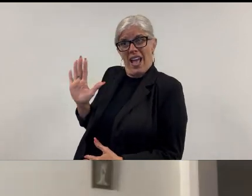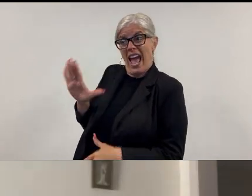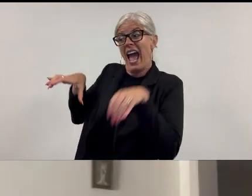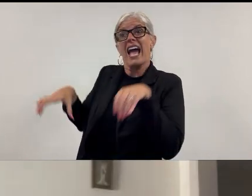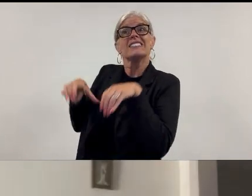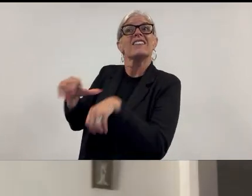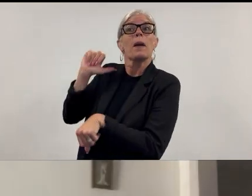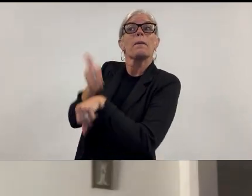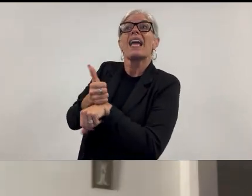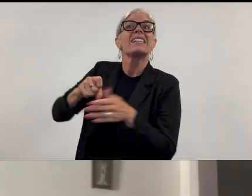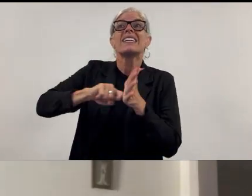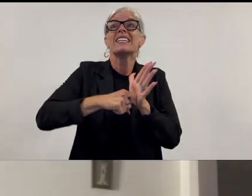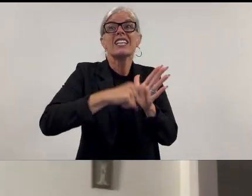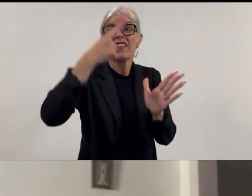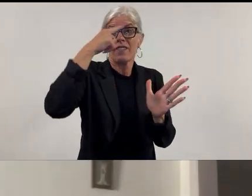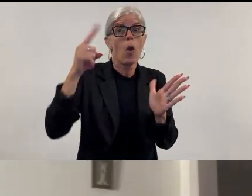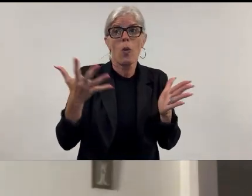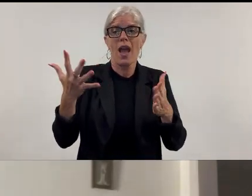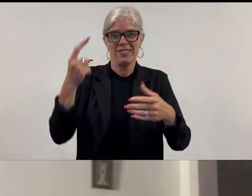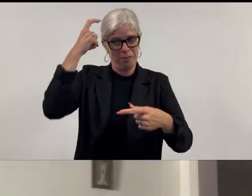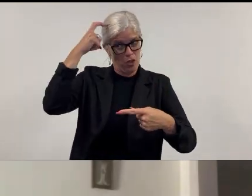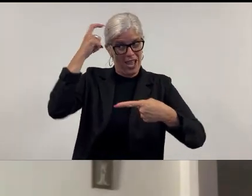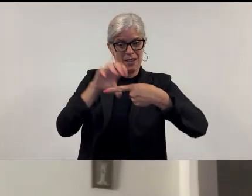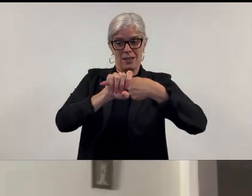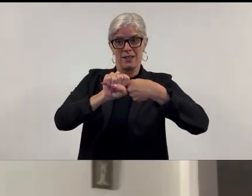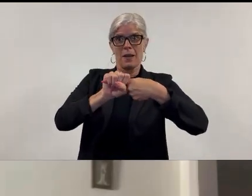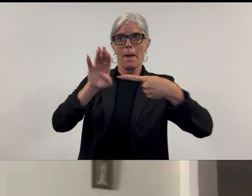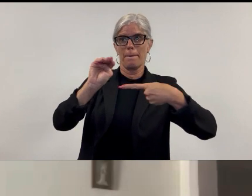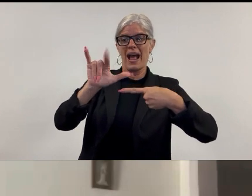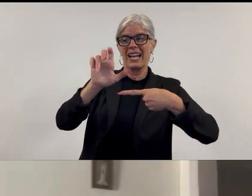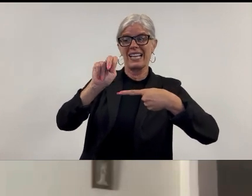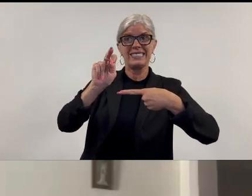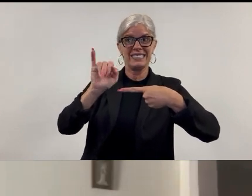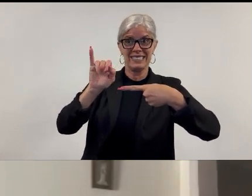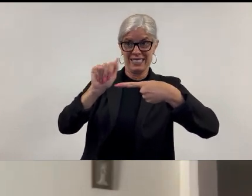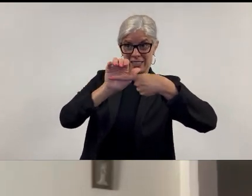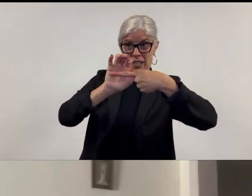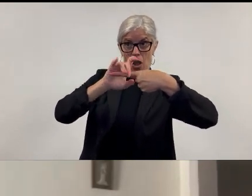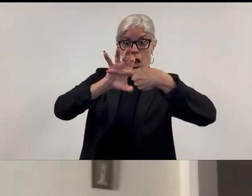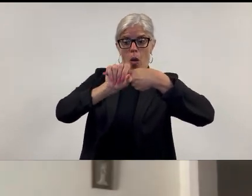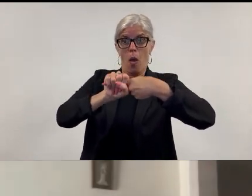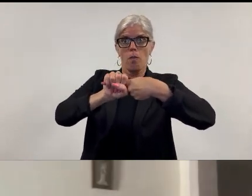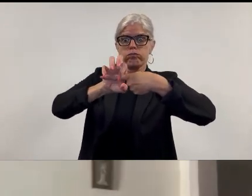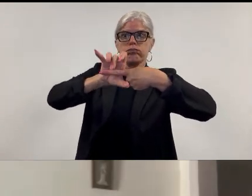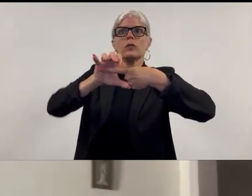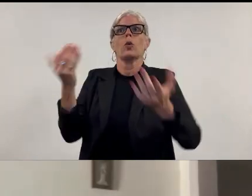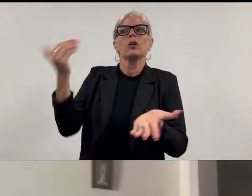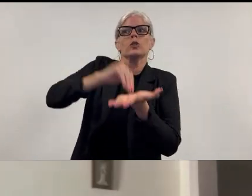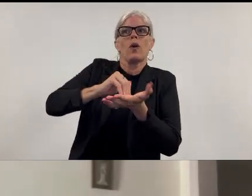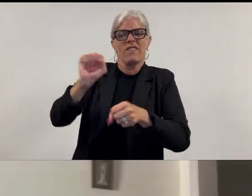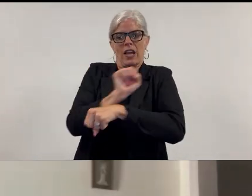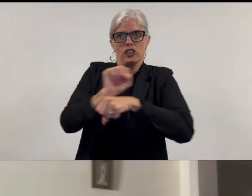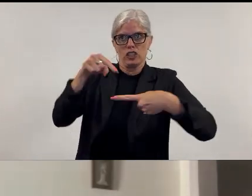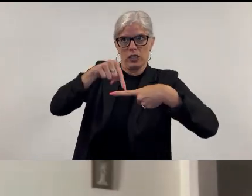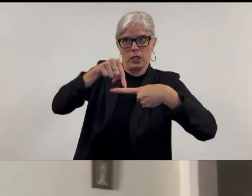activity. Because we know that activity is at the basis of myelination and remyelination,